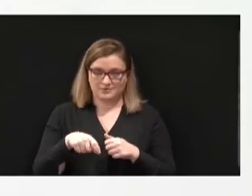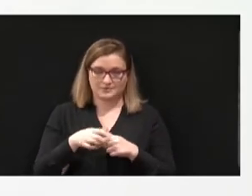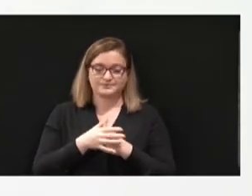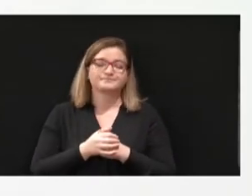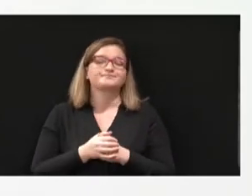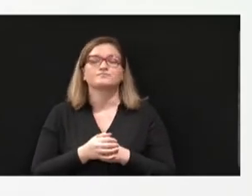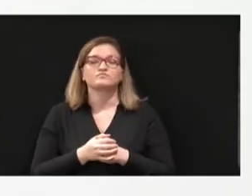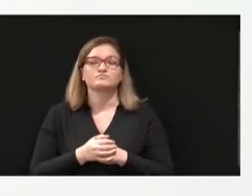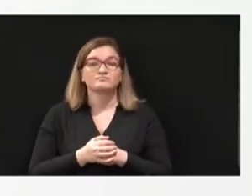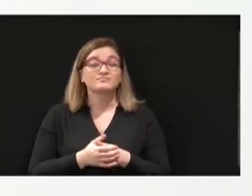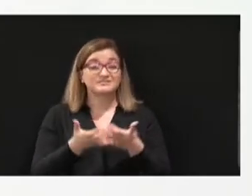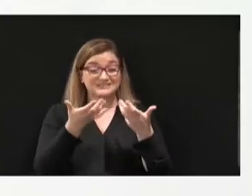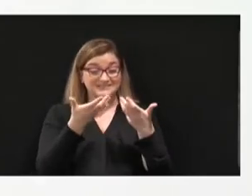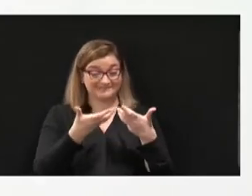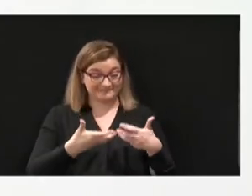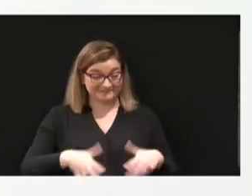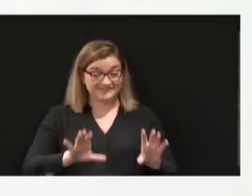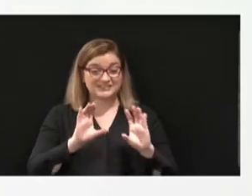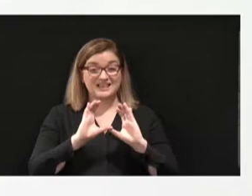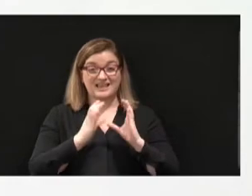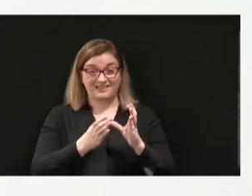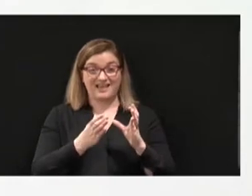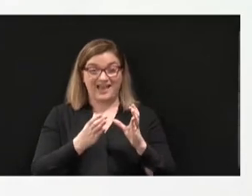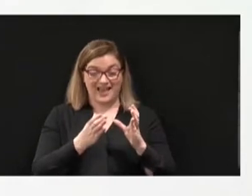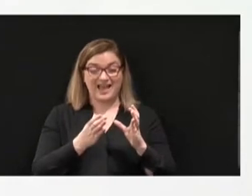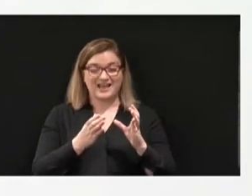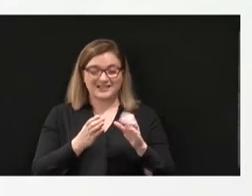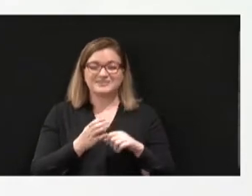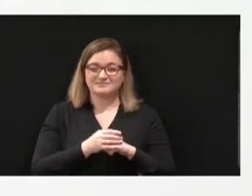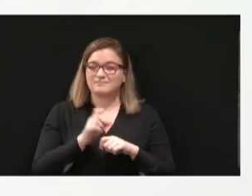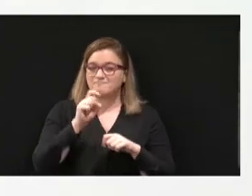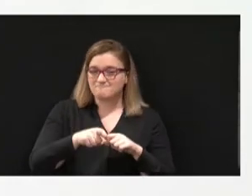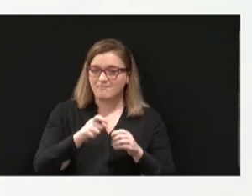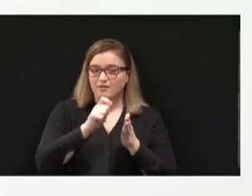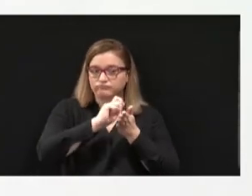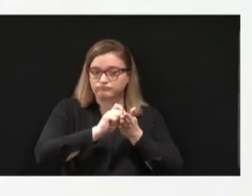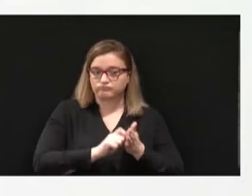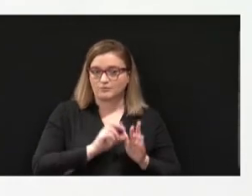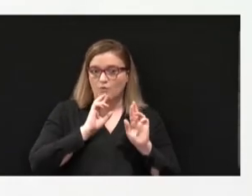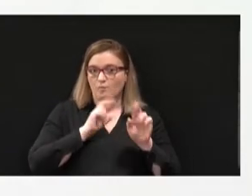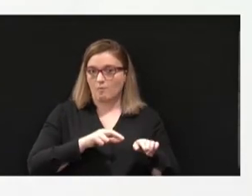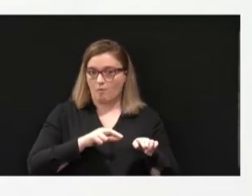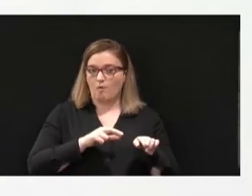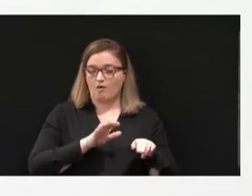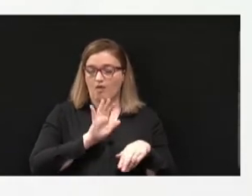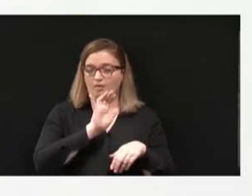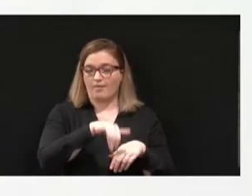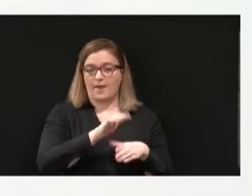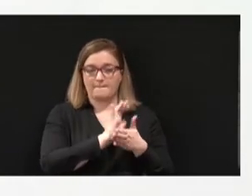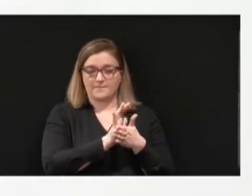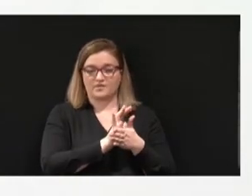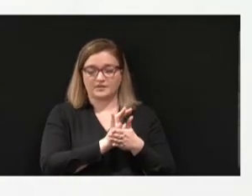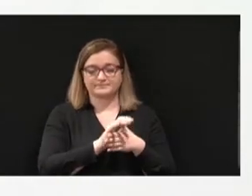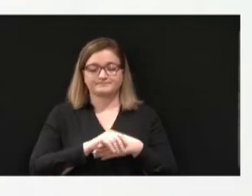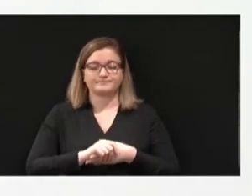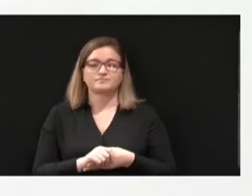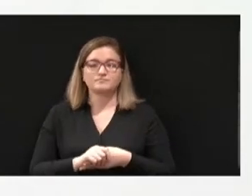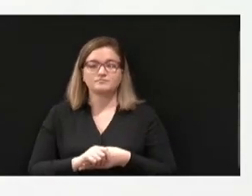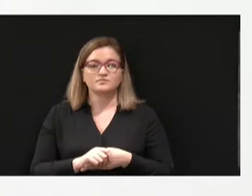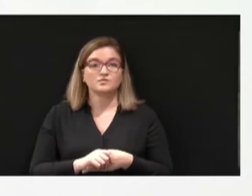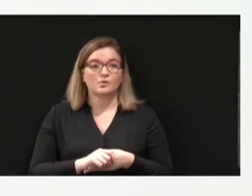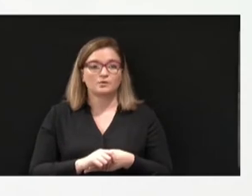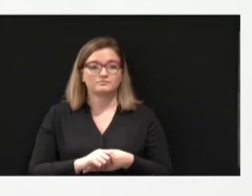we do as teachers, we spend our weekends planning and doing things. And that particular weekend, one of my many tasks